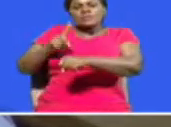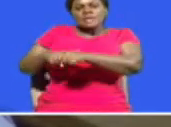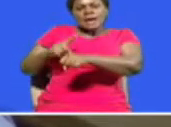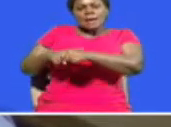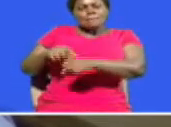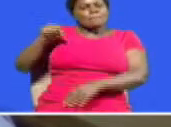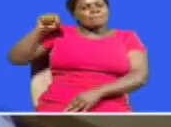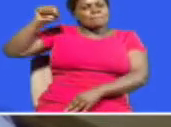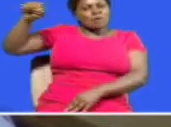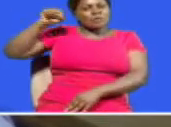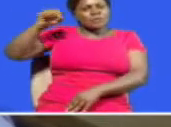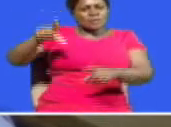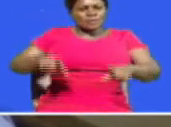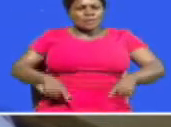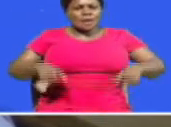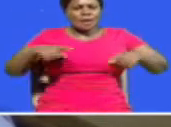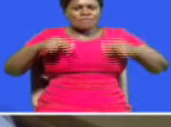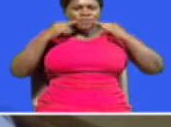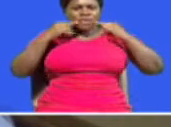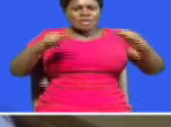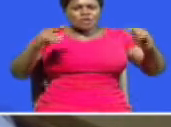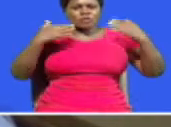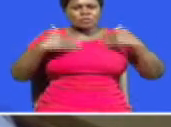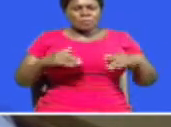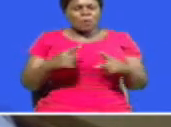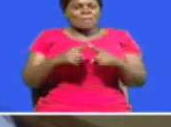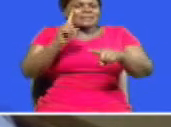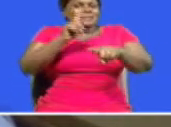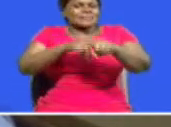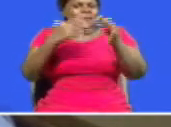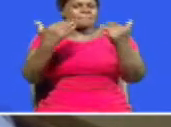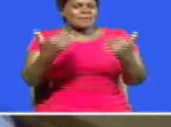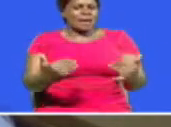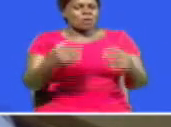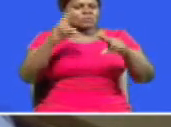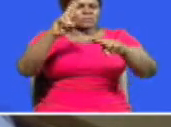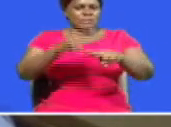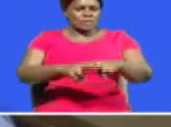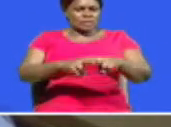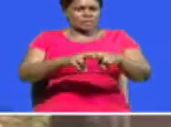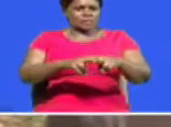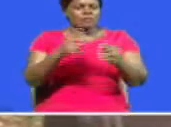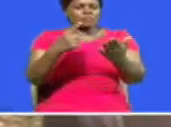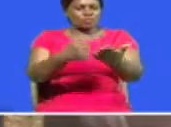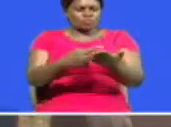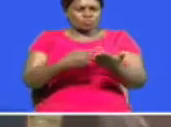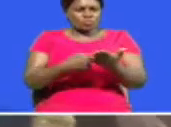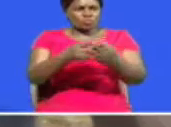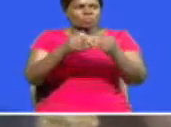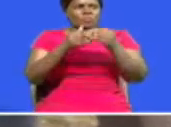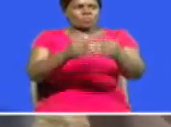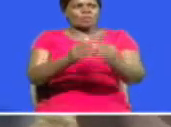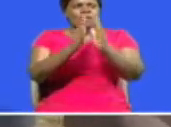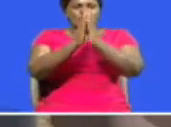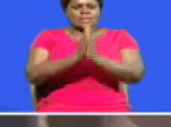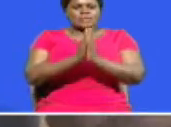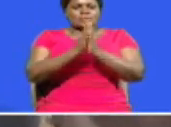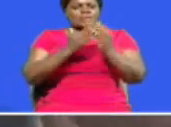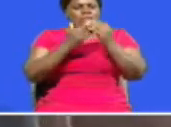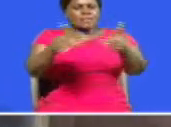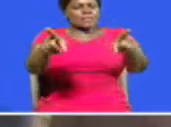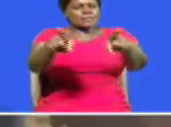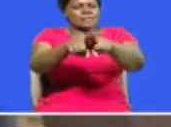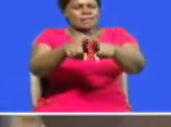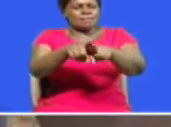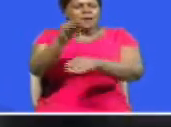play politics into the lives of innocent people, but it's time to sit and show direction. Religious leaders have